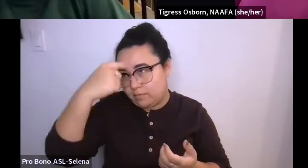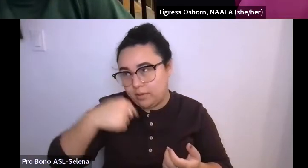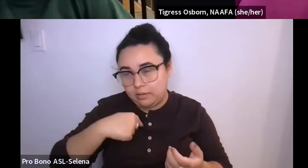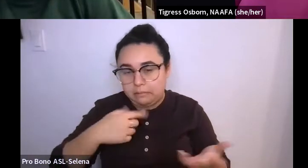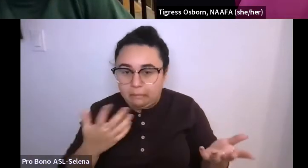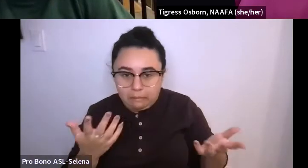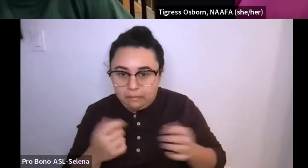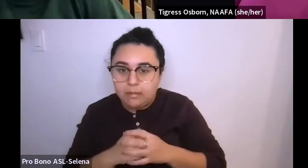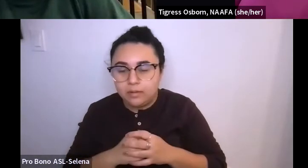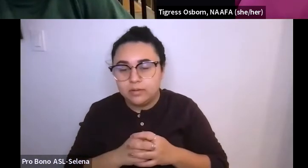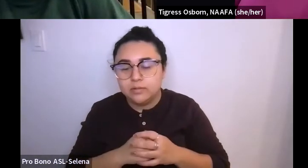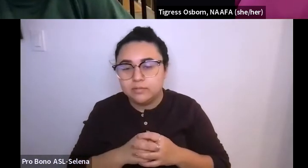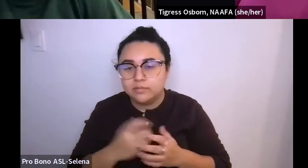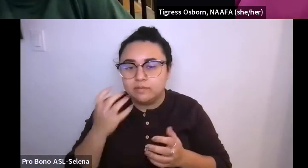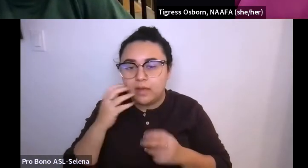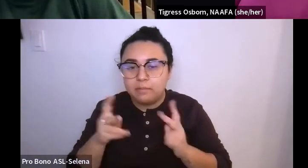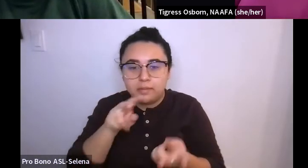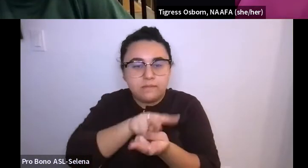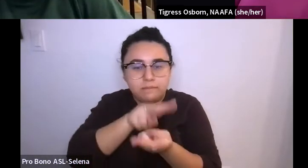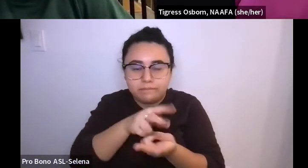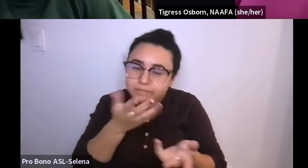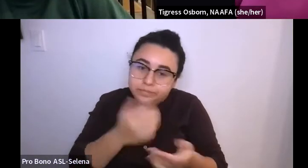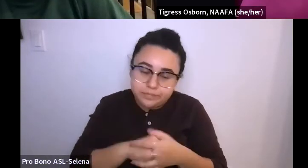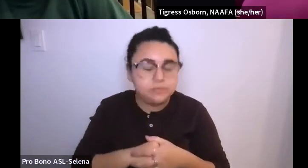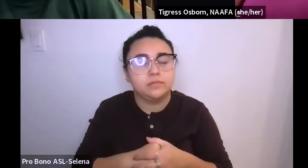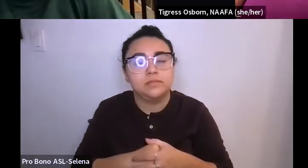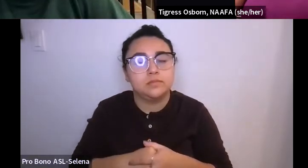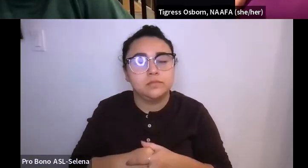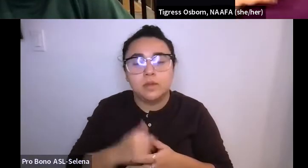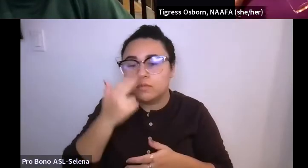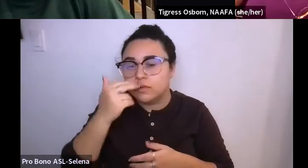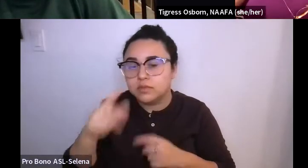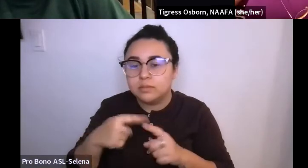I think what's funny about being fat is,